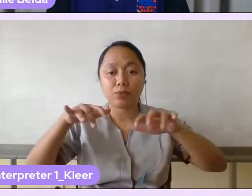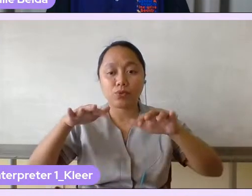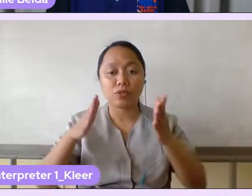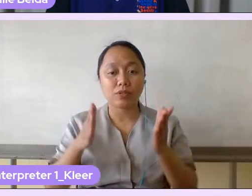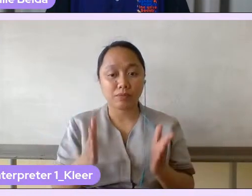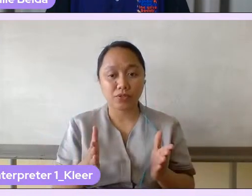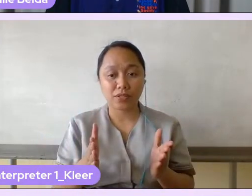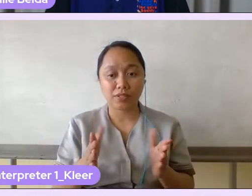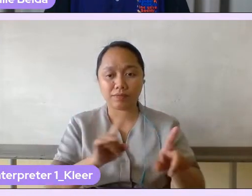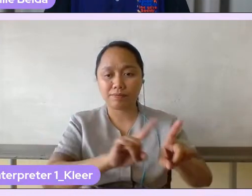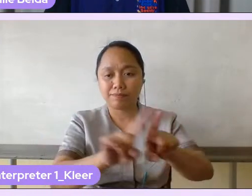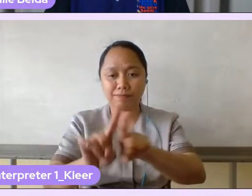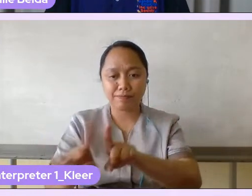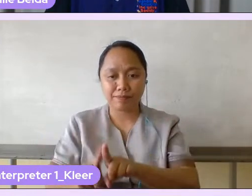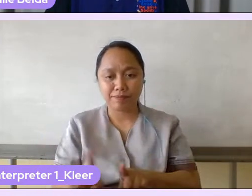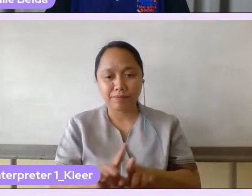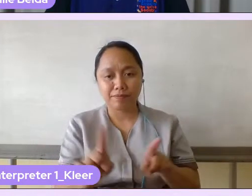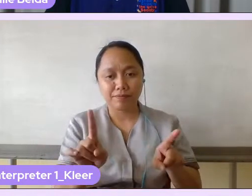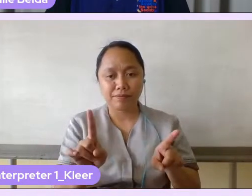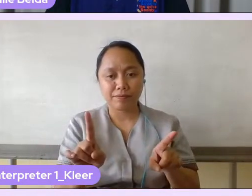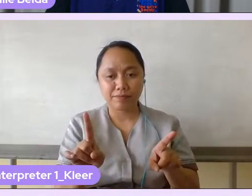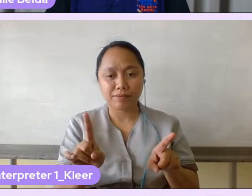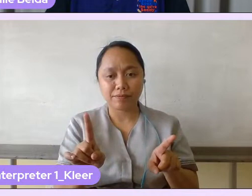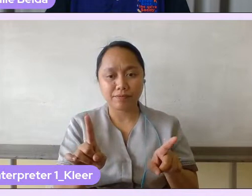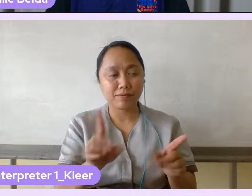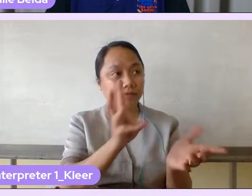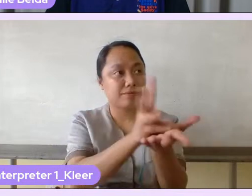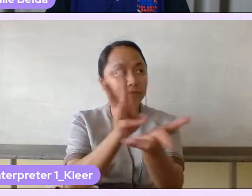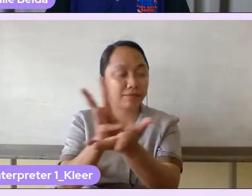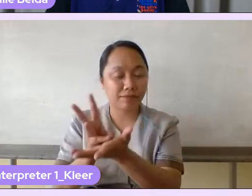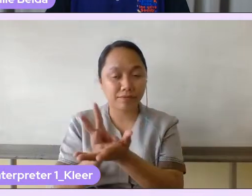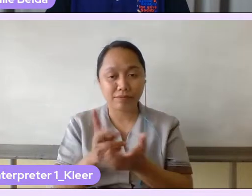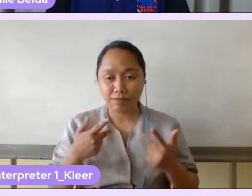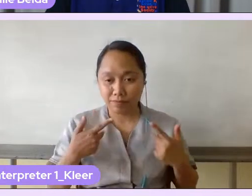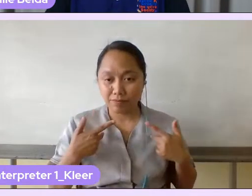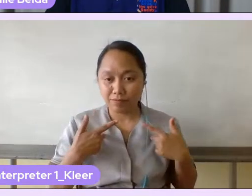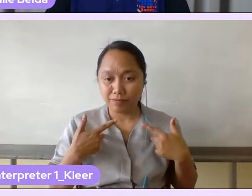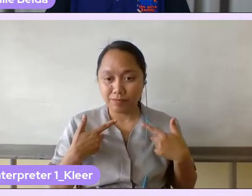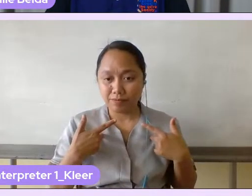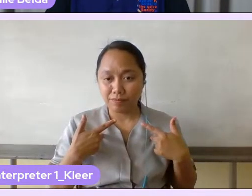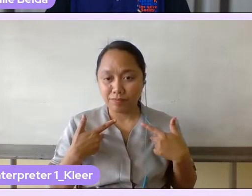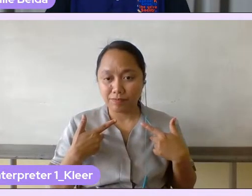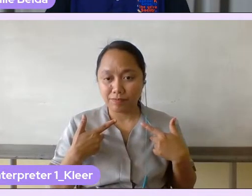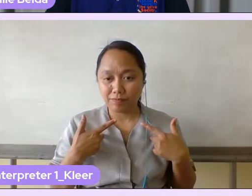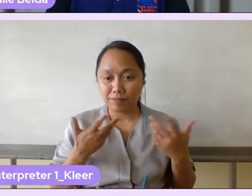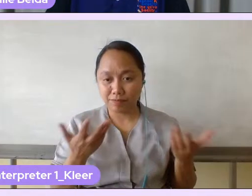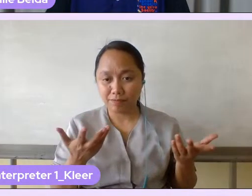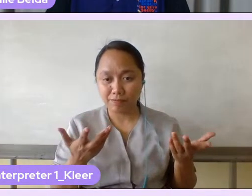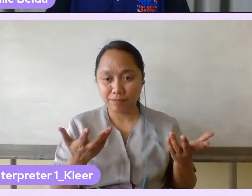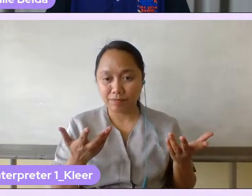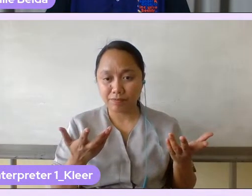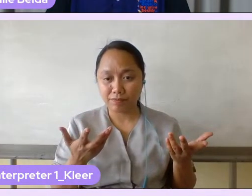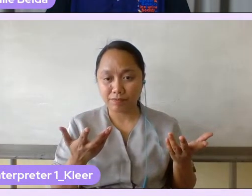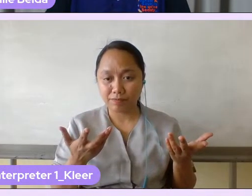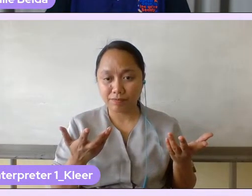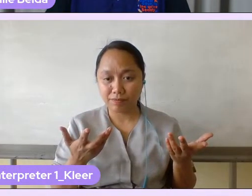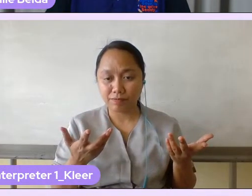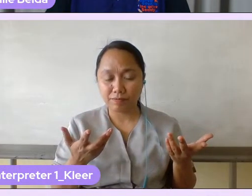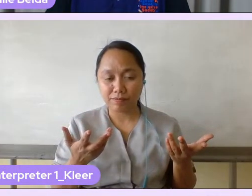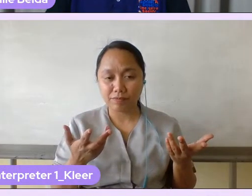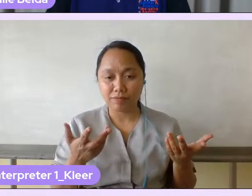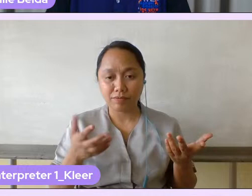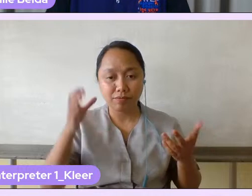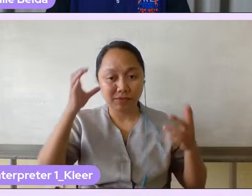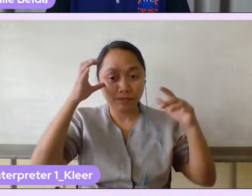different roles in the systems engineering group which are not into IT and computer science.